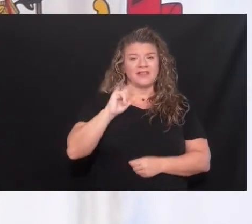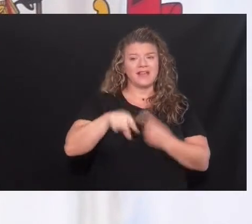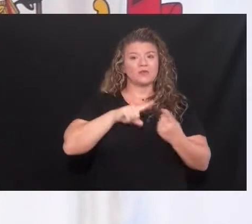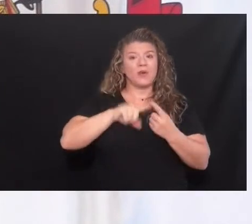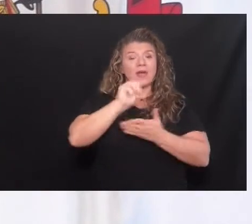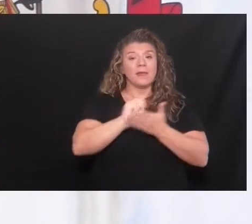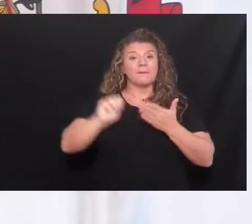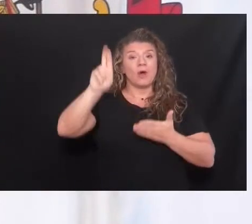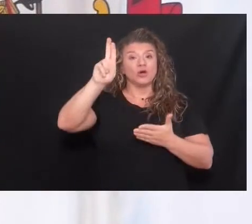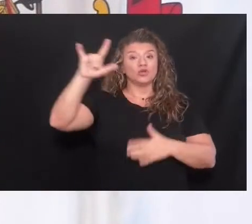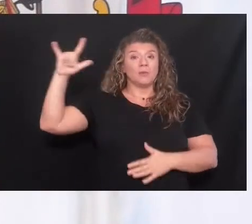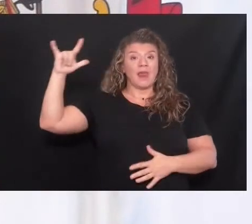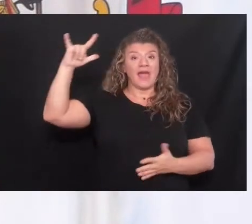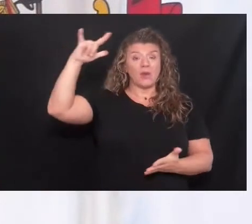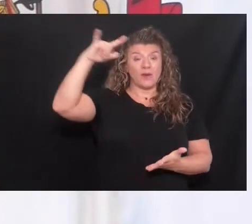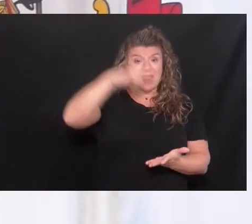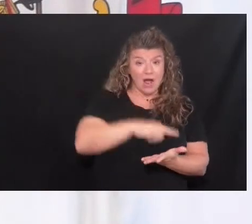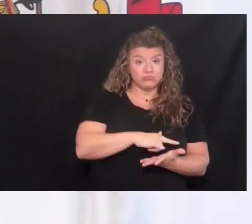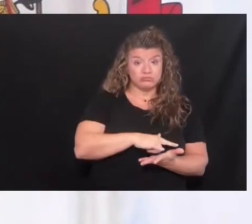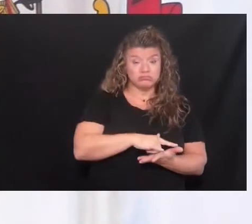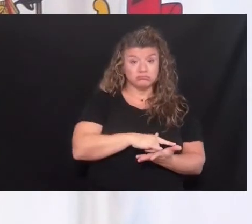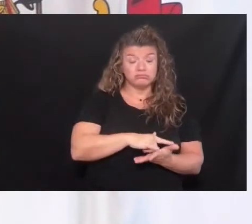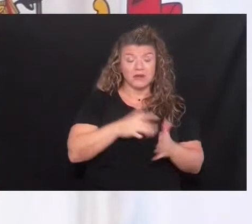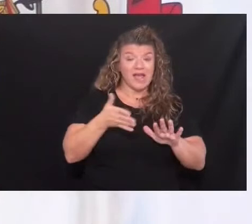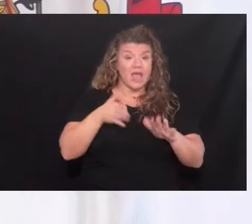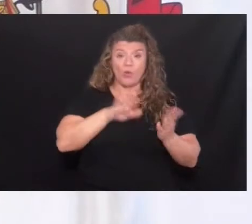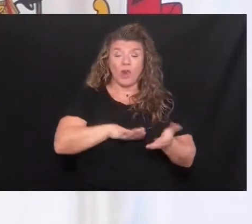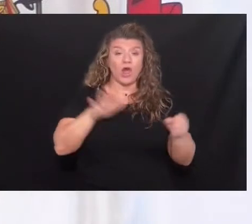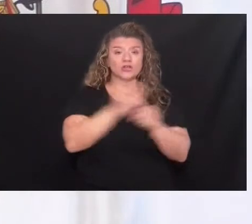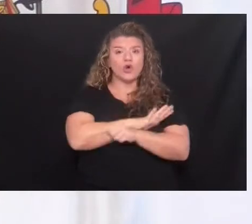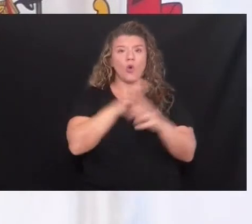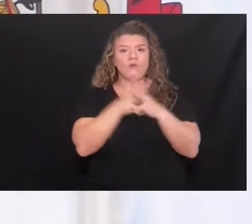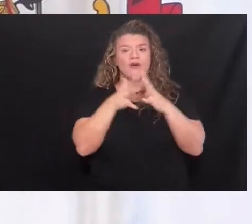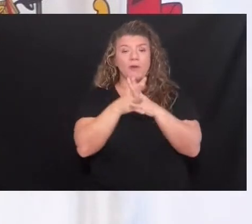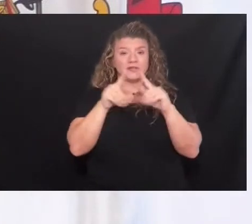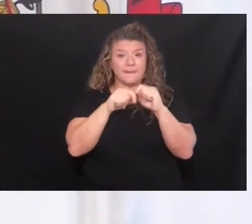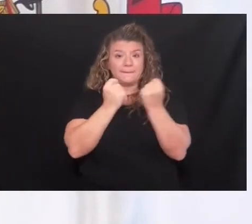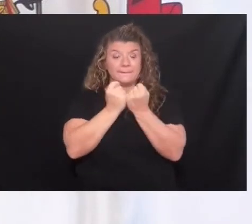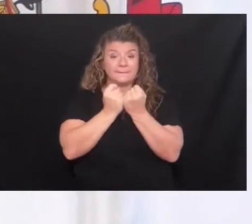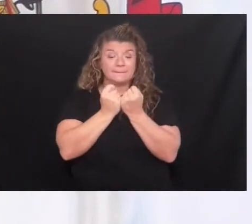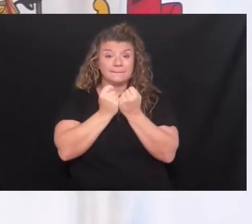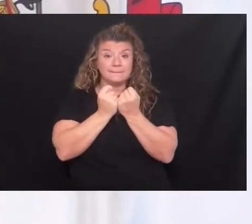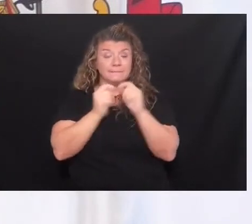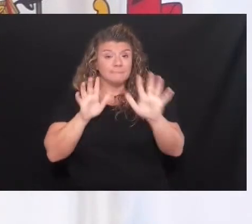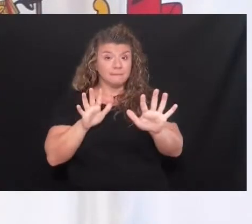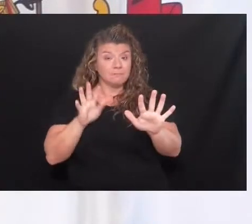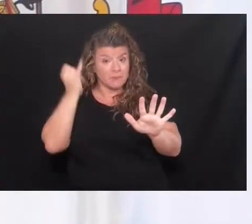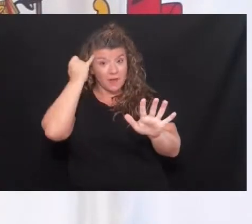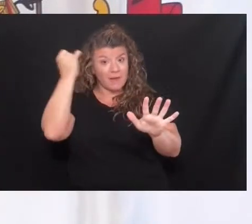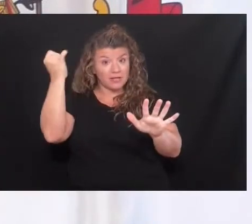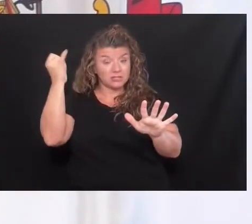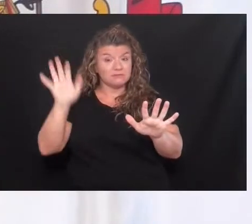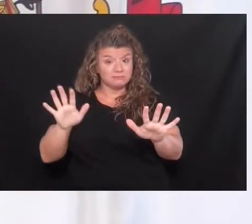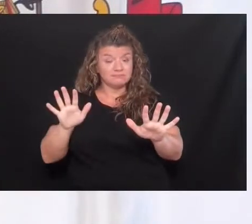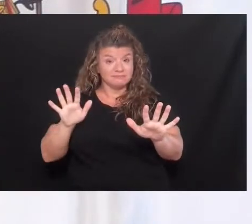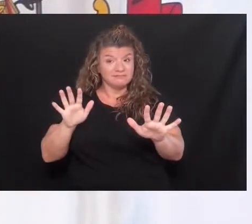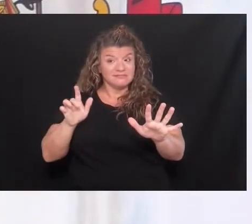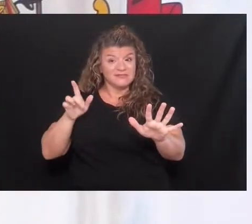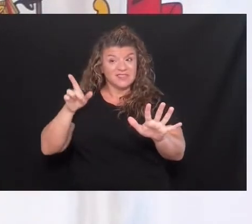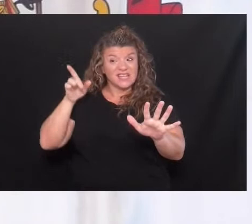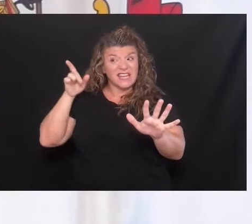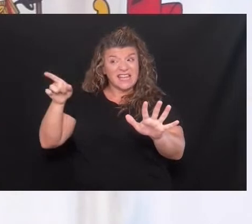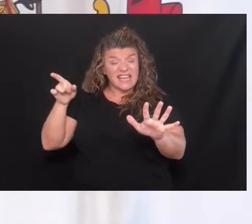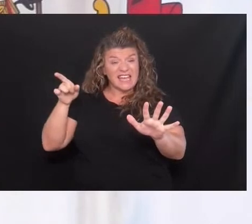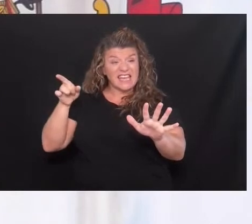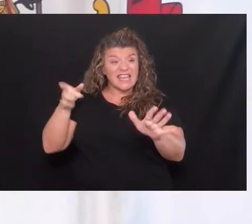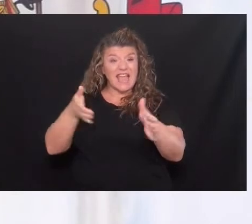down. And we lost the entire Marshall football team. Now imagine this. He asked